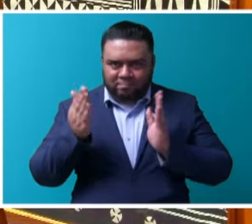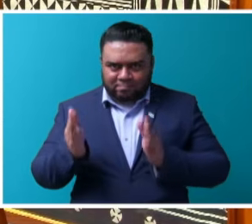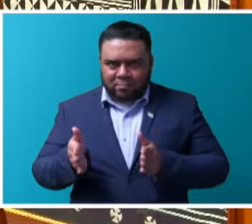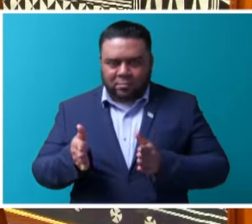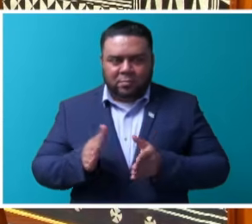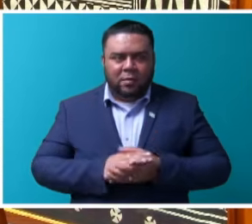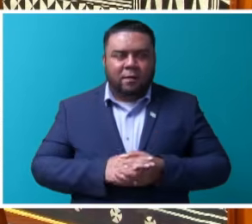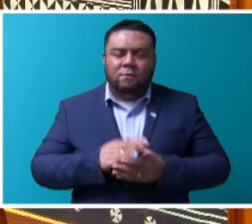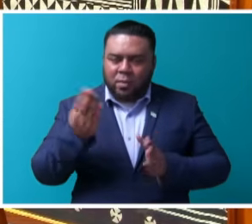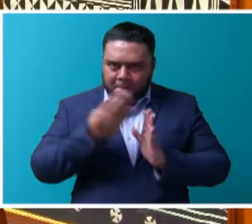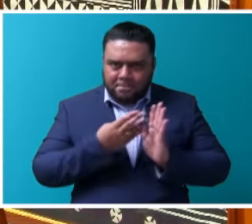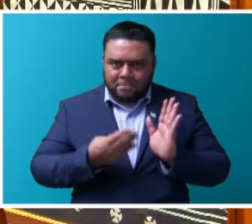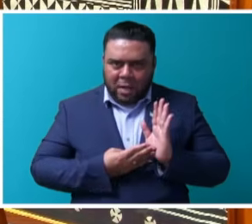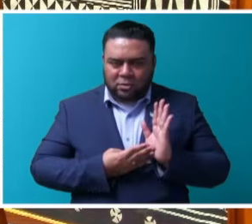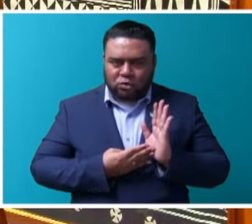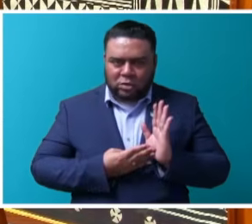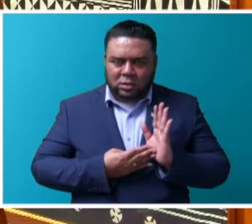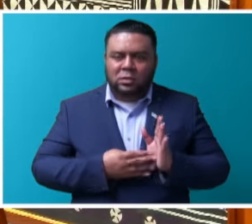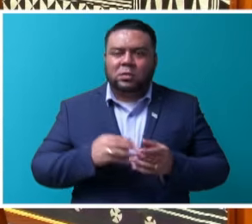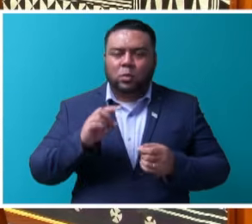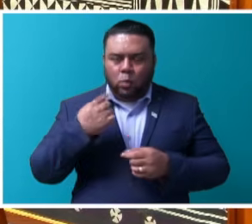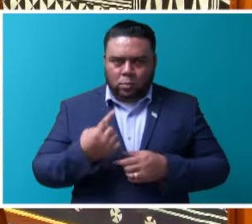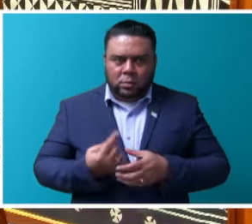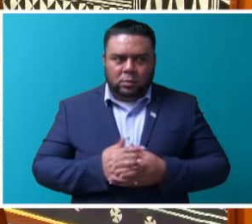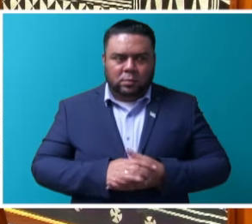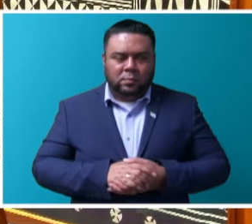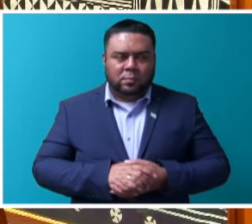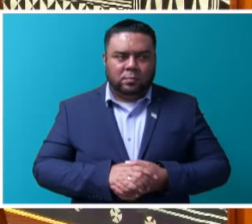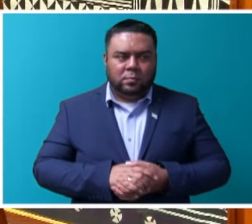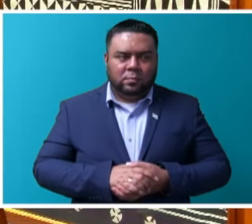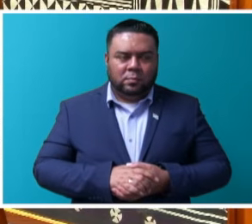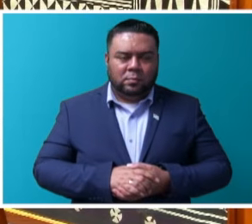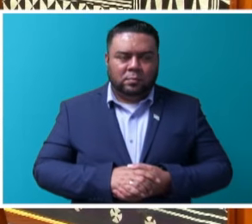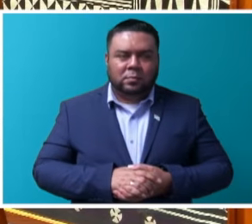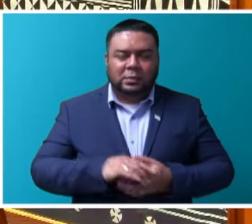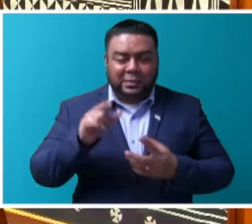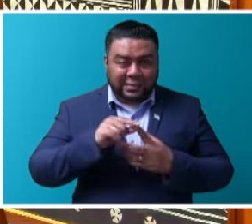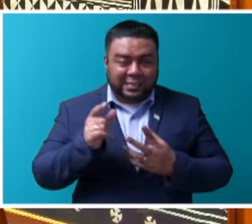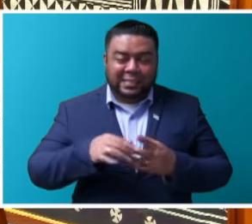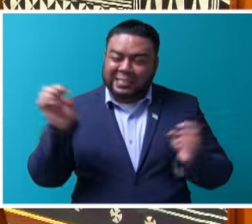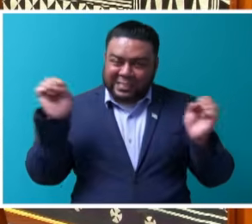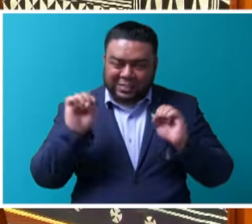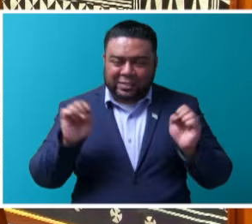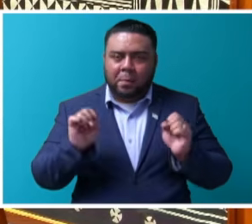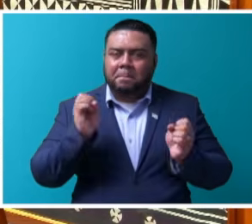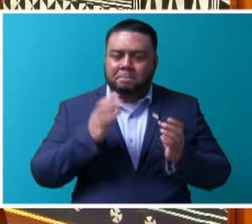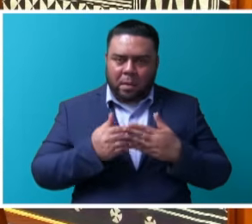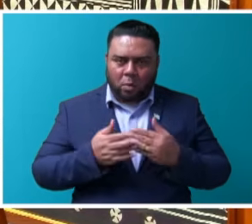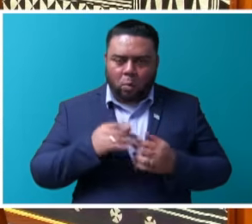solely to the budget-related business and selected urgent matters.